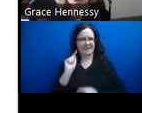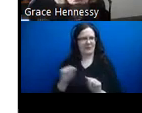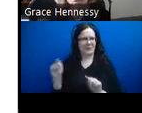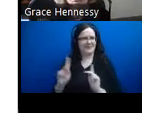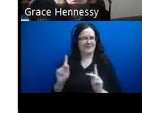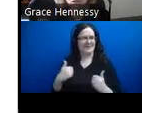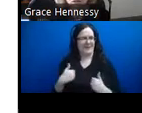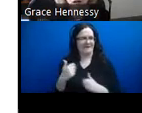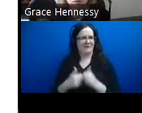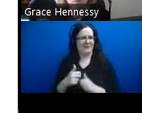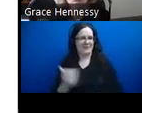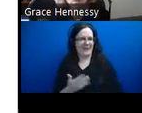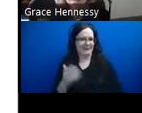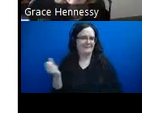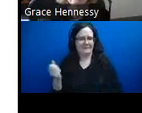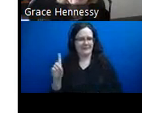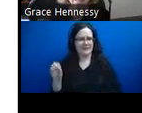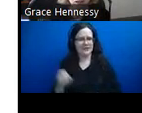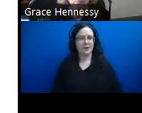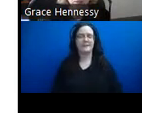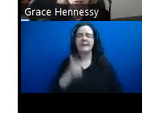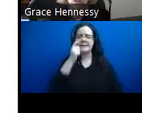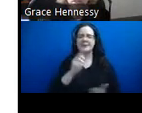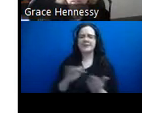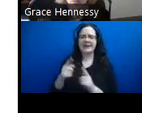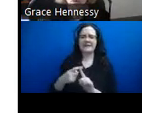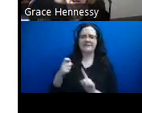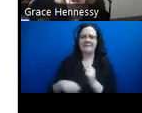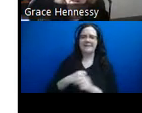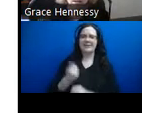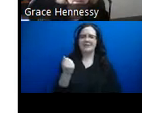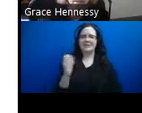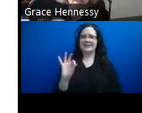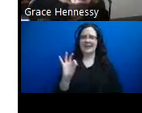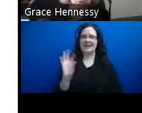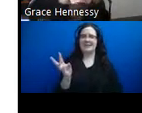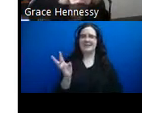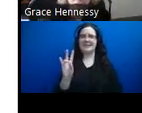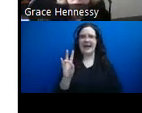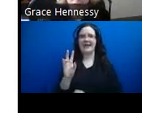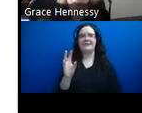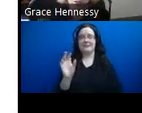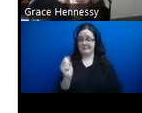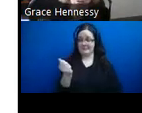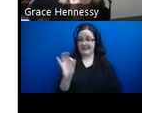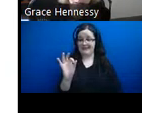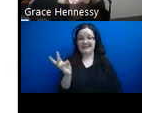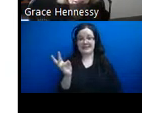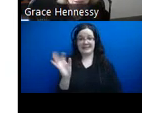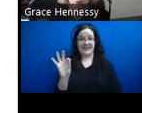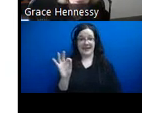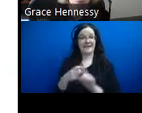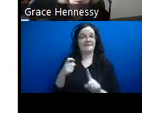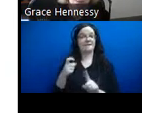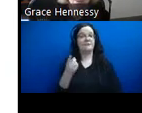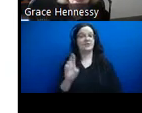really interesting study from 1969 by Dr. E. Moran. The E is never actually explained, so I don't know what E